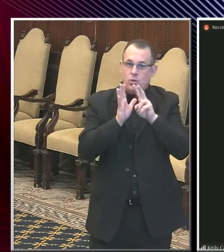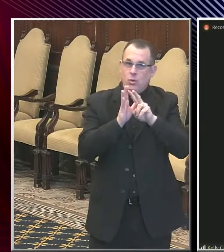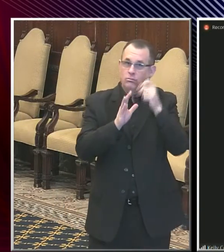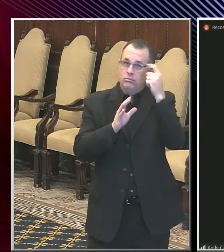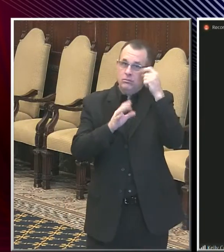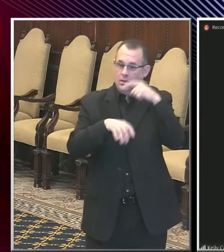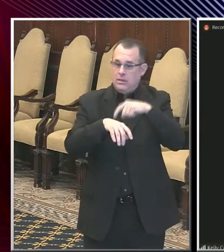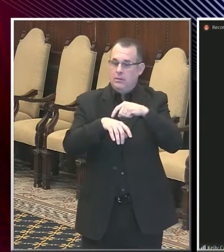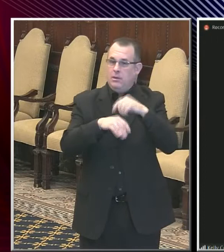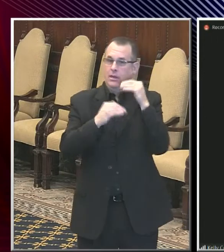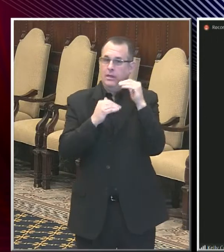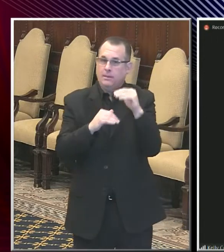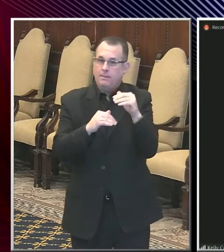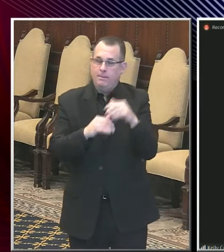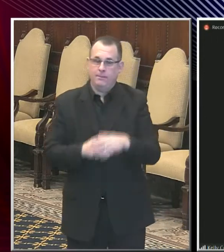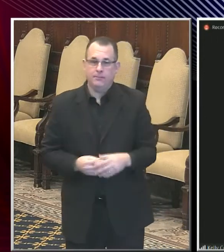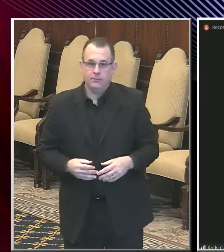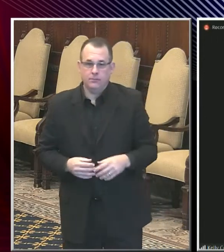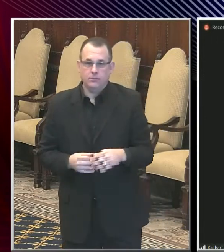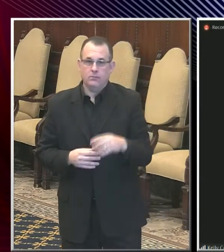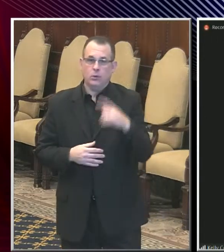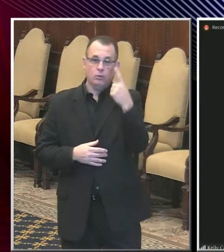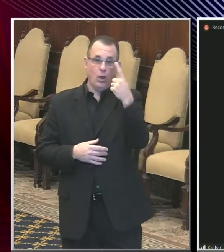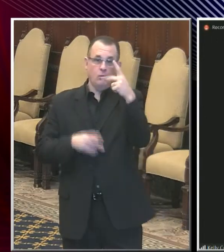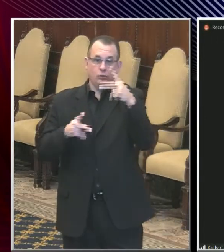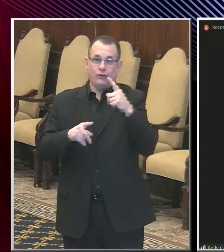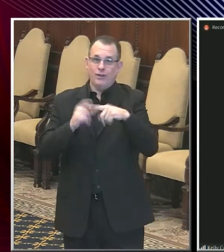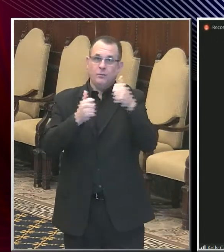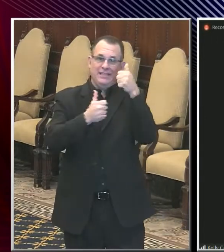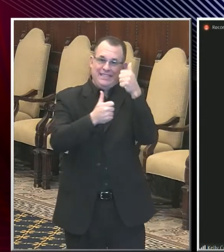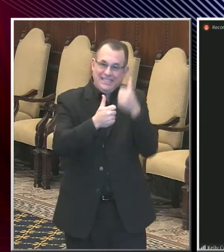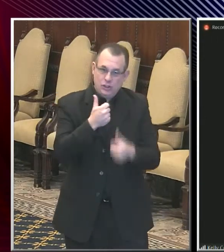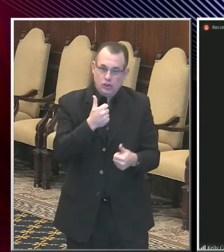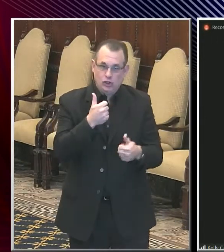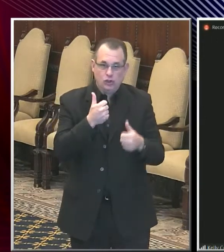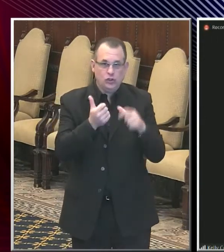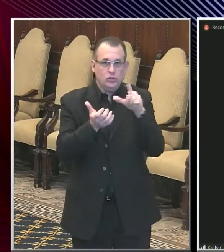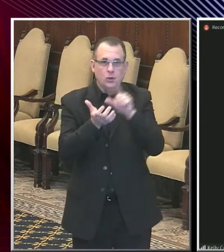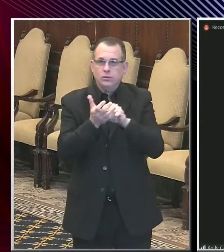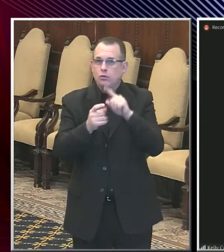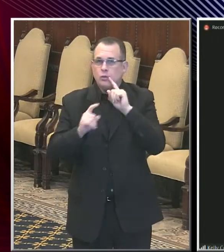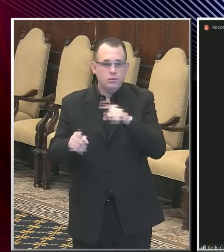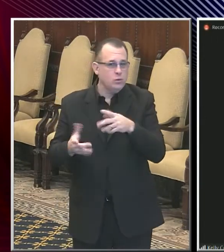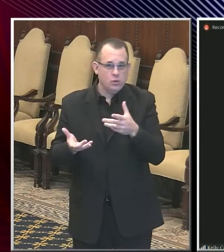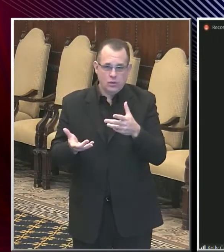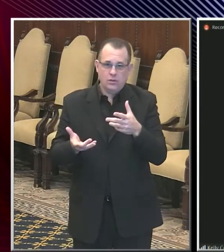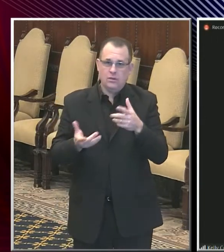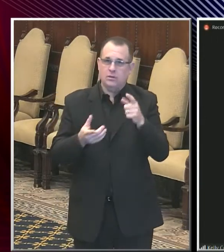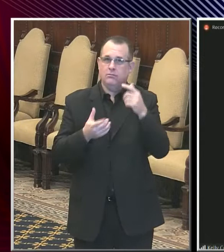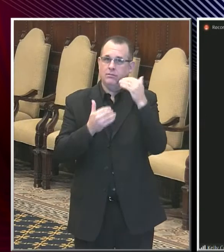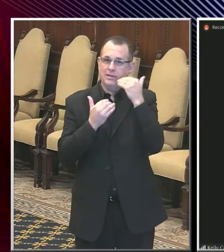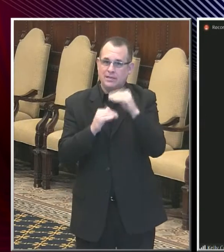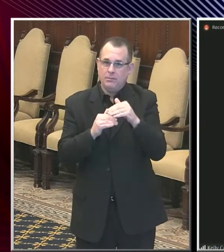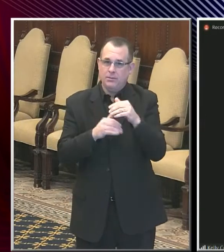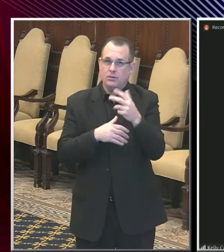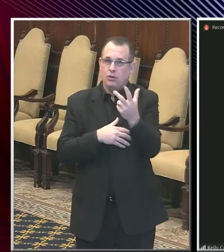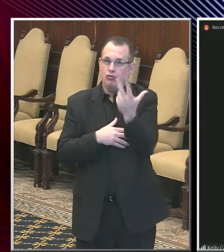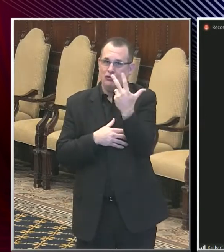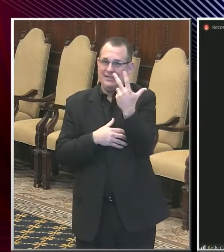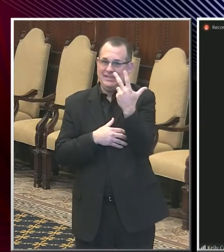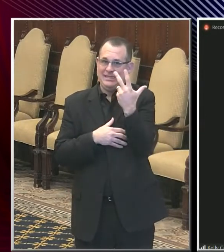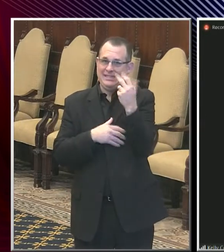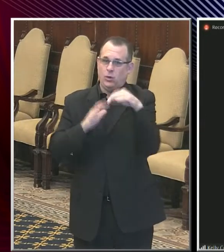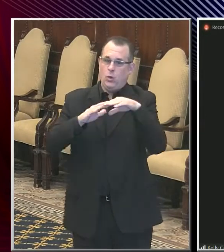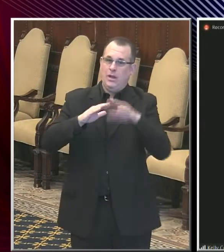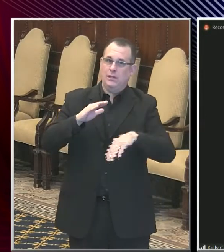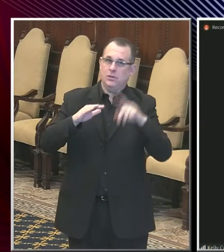only one representative from each media outlet is permitted. Reporters are asked to limit their questions to 3 or fewer. We'll definitely